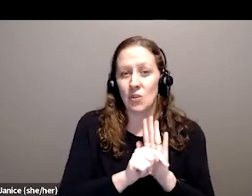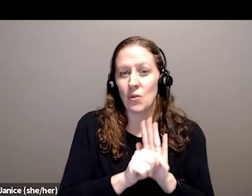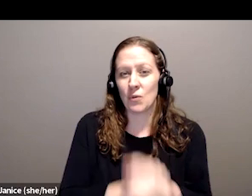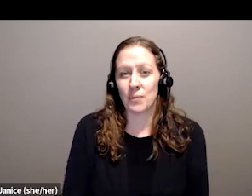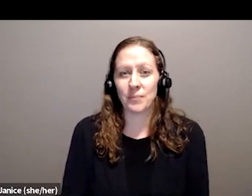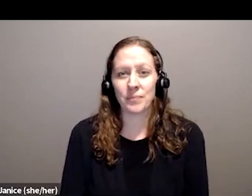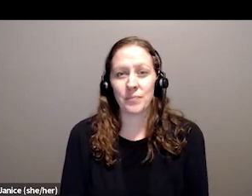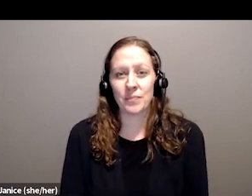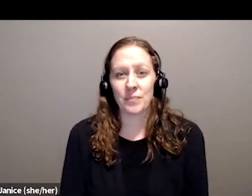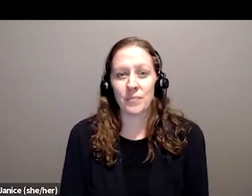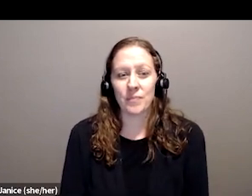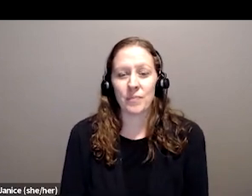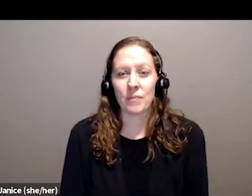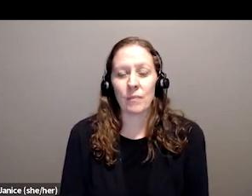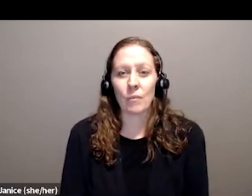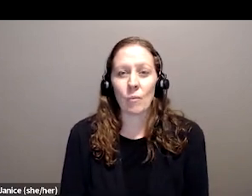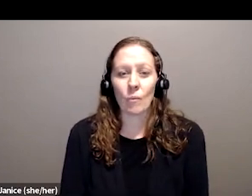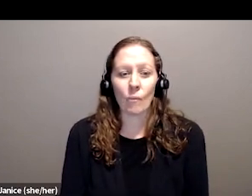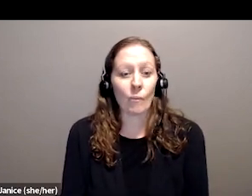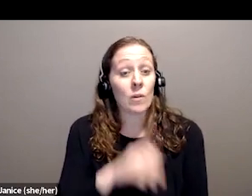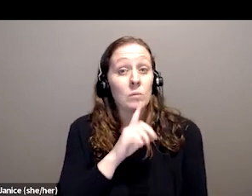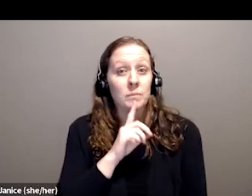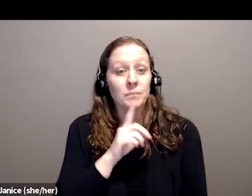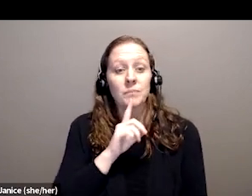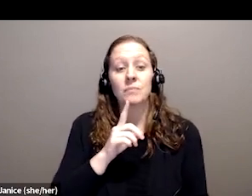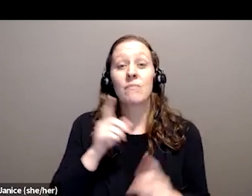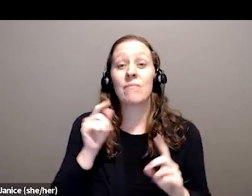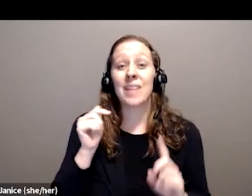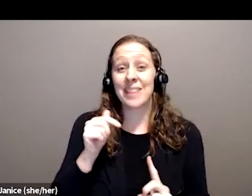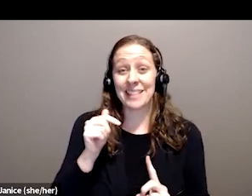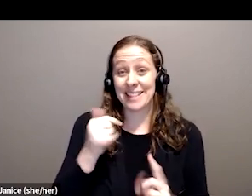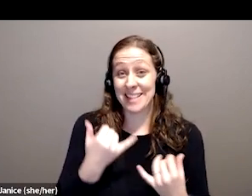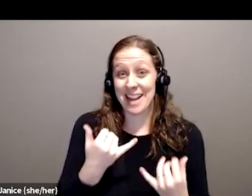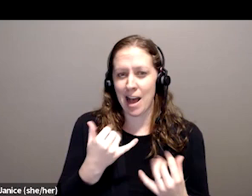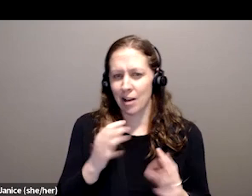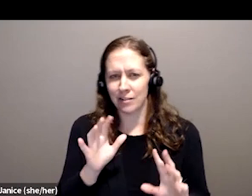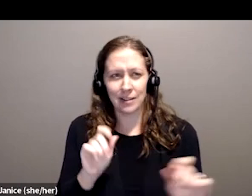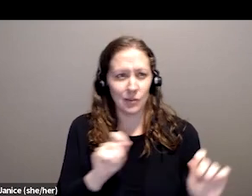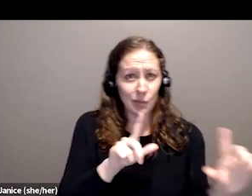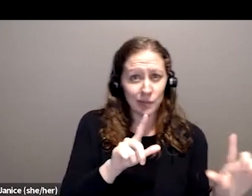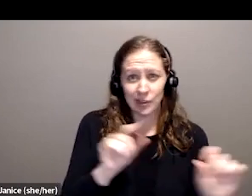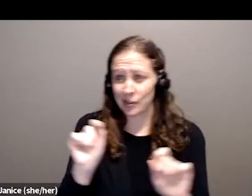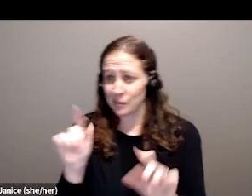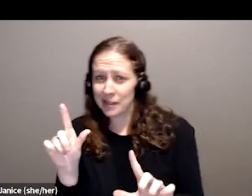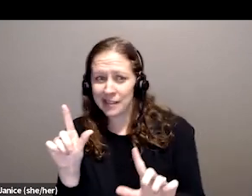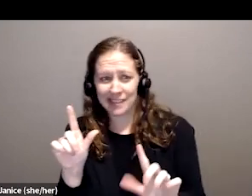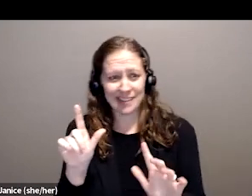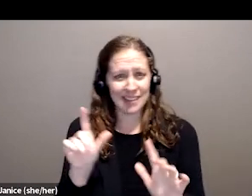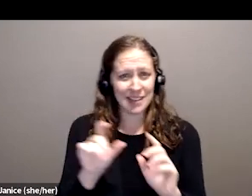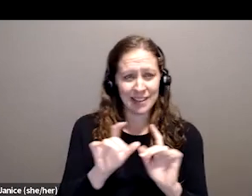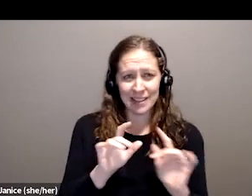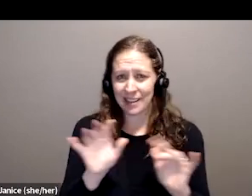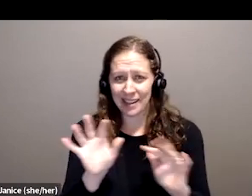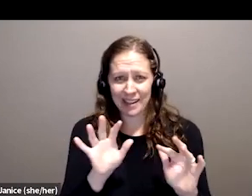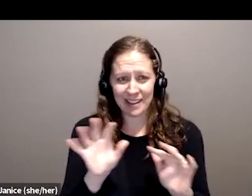that started. Sure thing. And this is us just navigating the multiple media forms that we